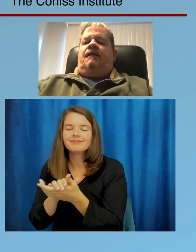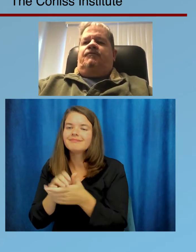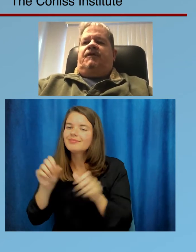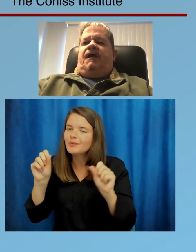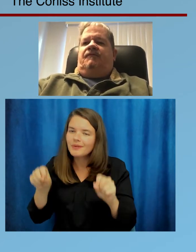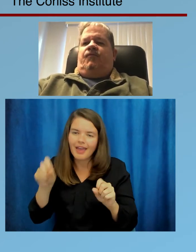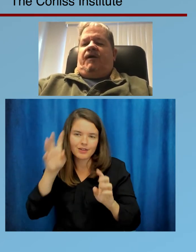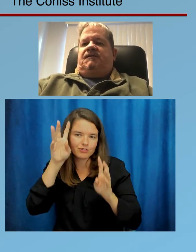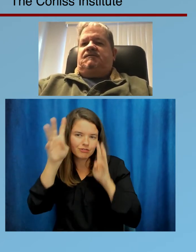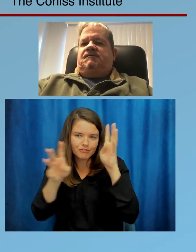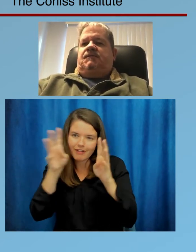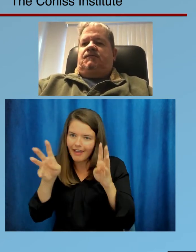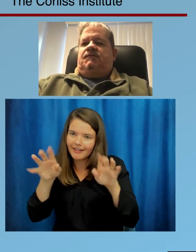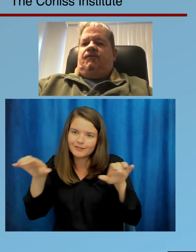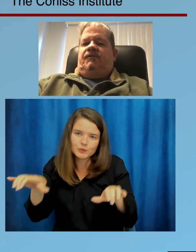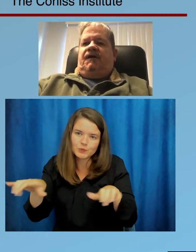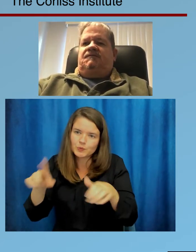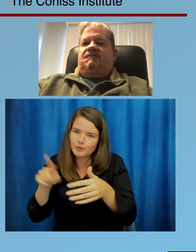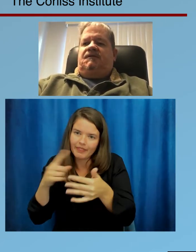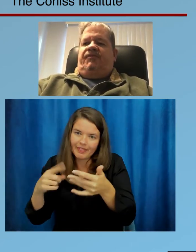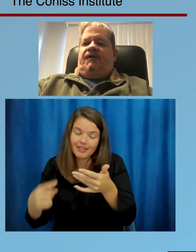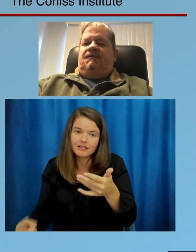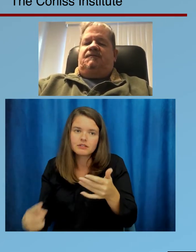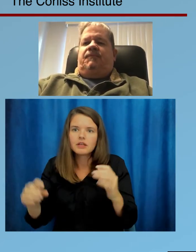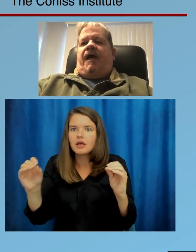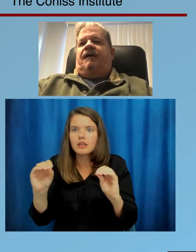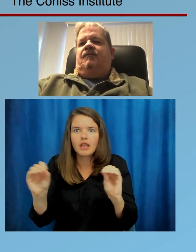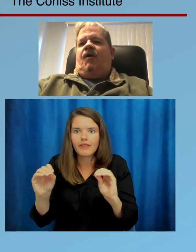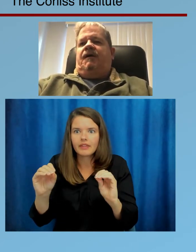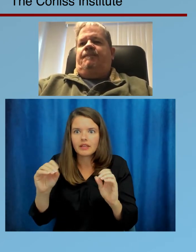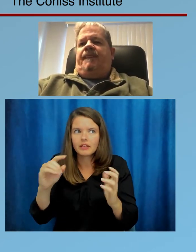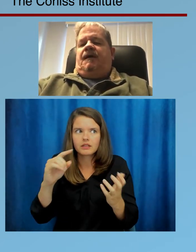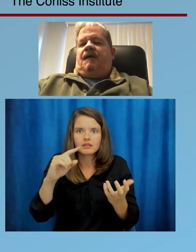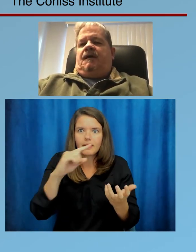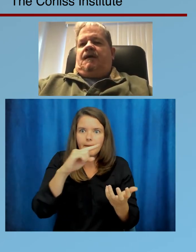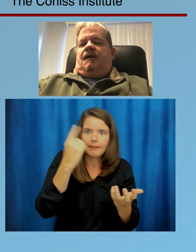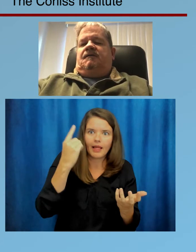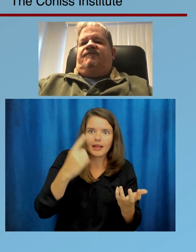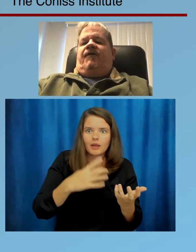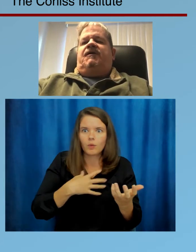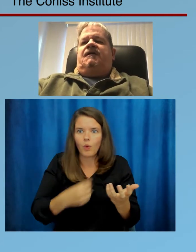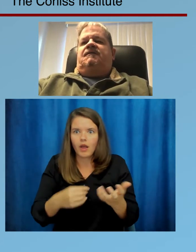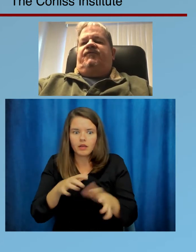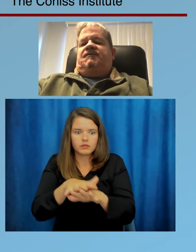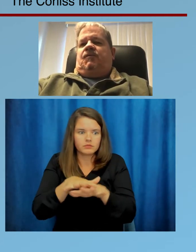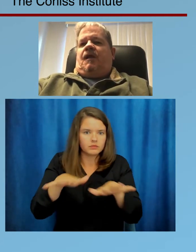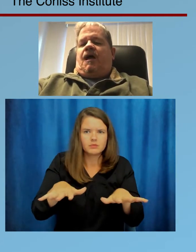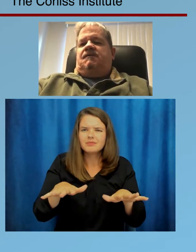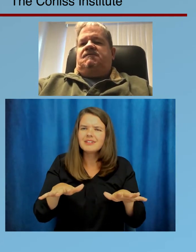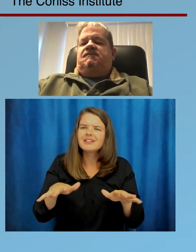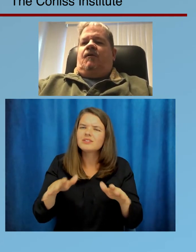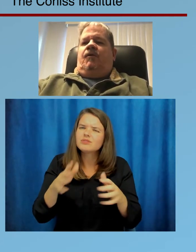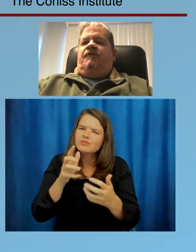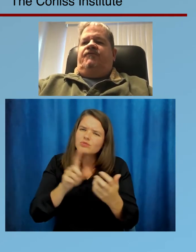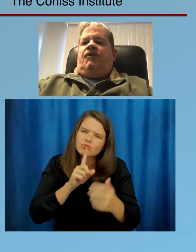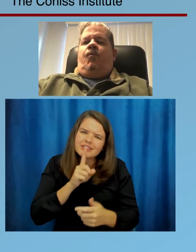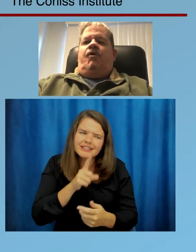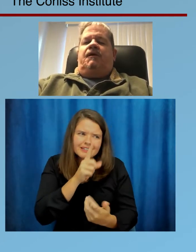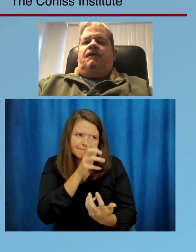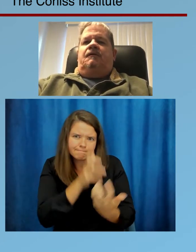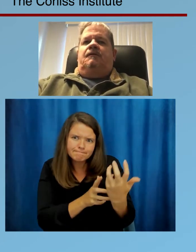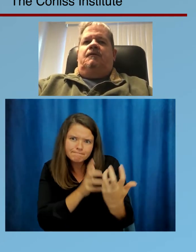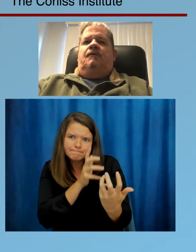lot of creative ways to do things. If nothing is in black and white, it's very individualized. So if